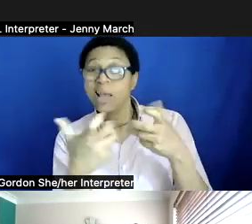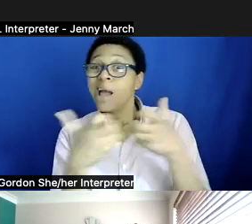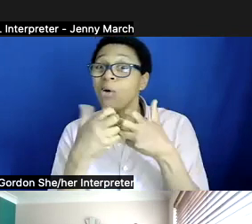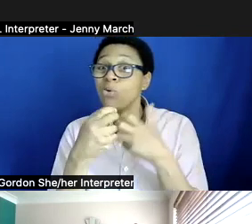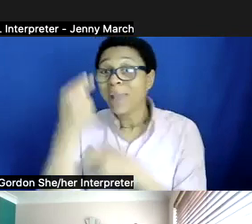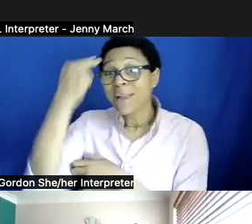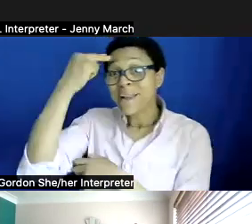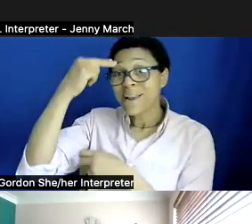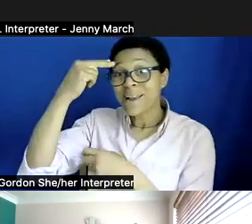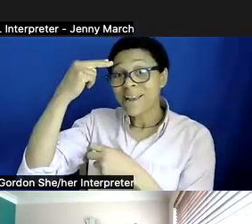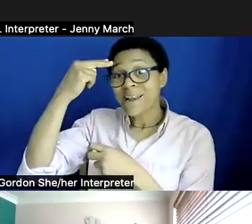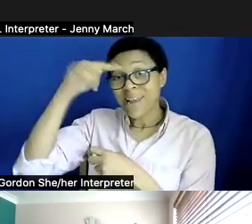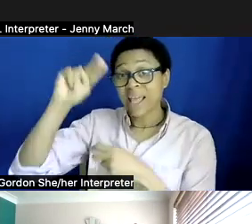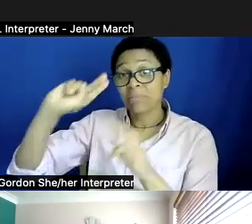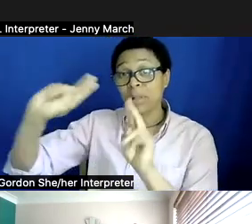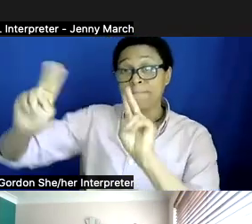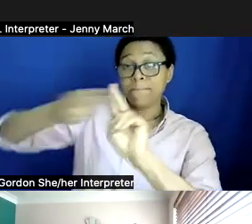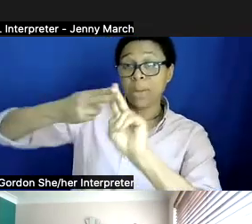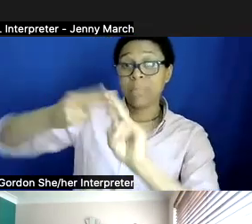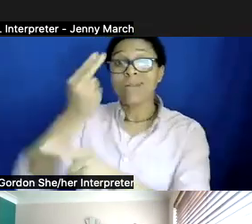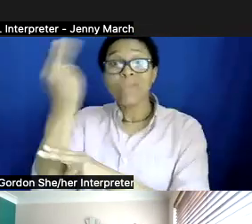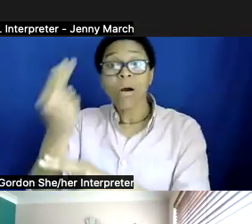being one about opera, and because it had